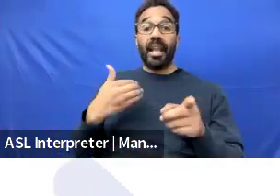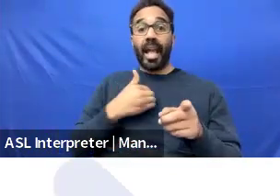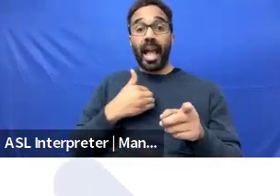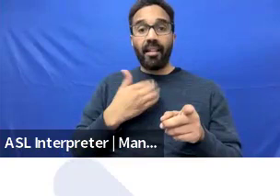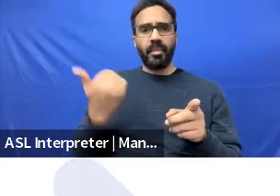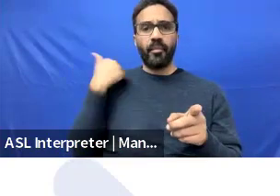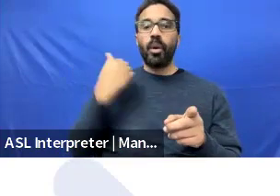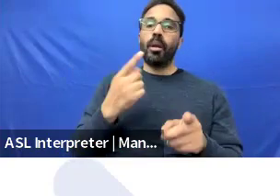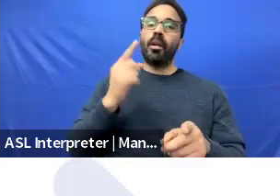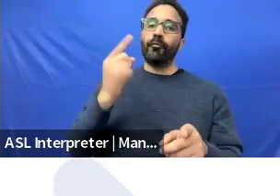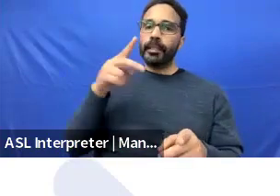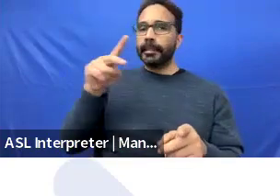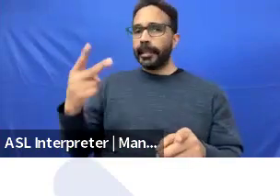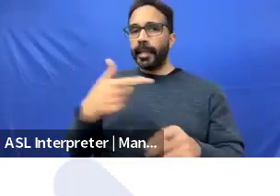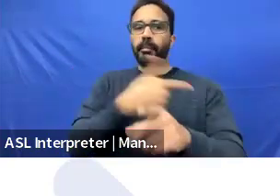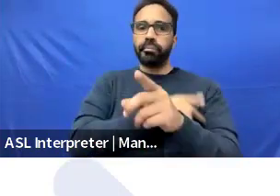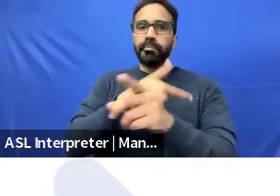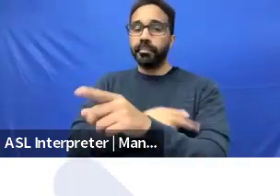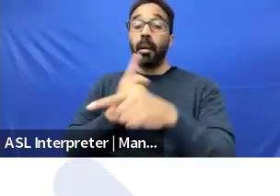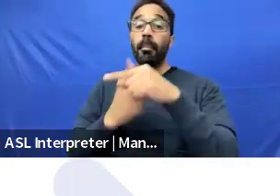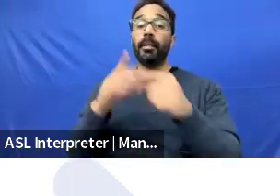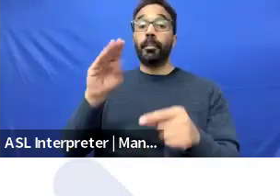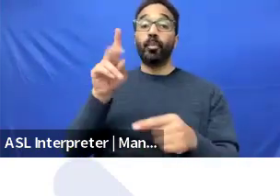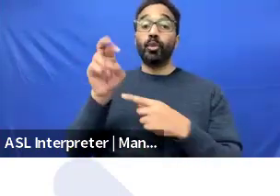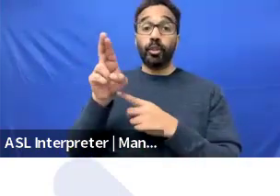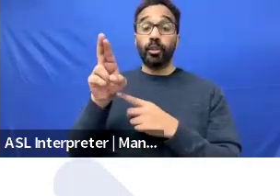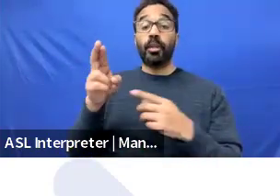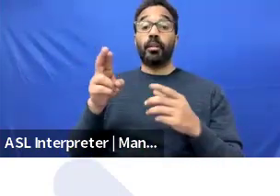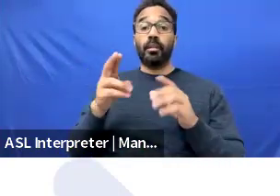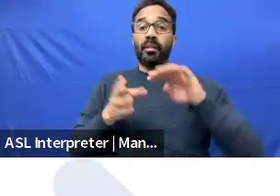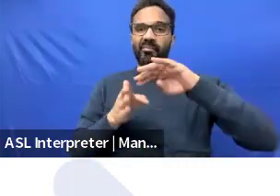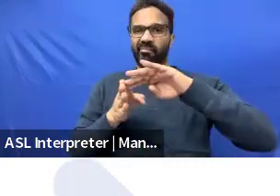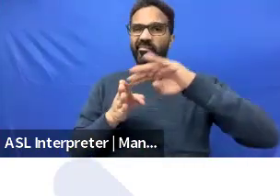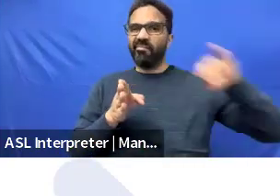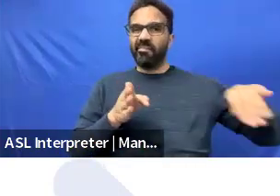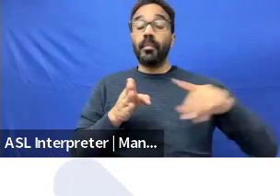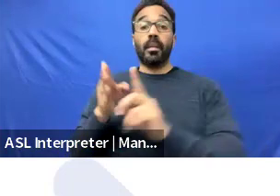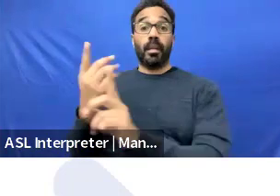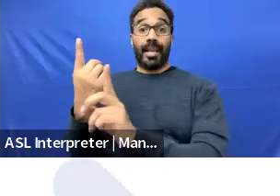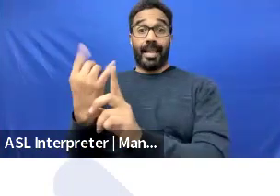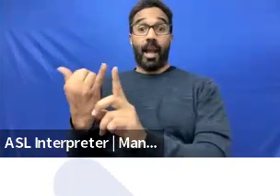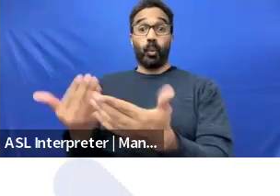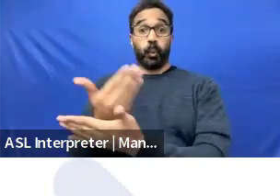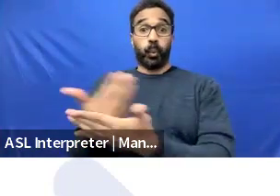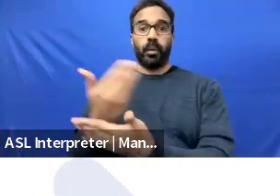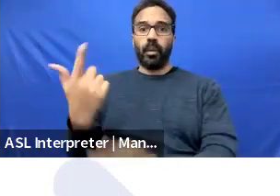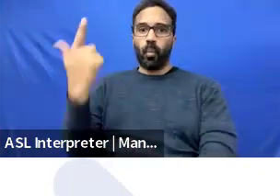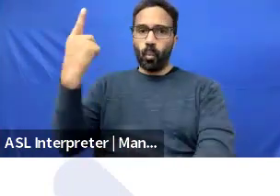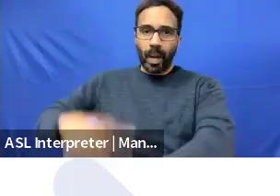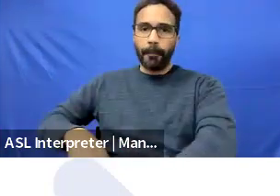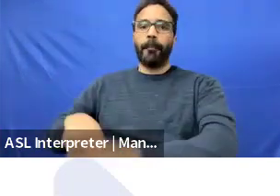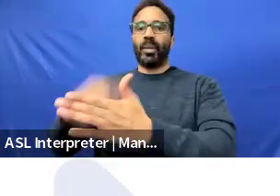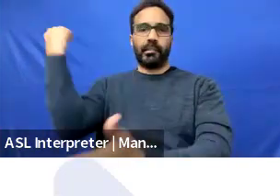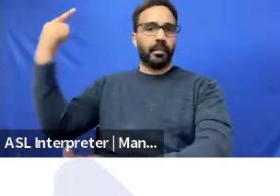had boosters that followed it. With this new vaccine, it is a one shot. It is a one dose. If this